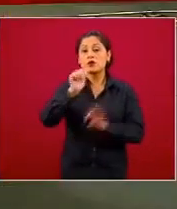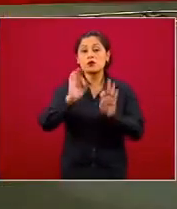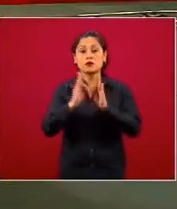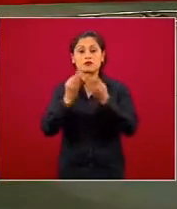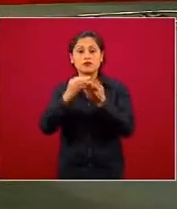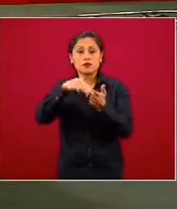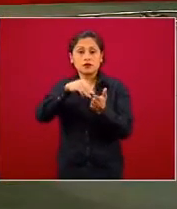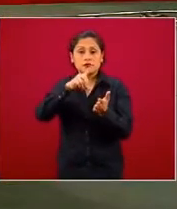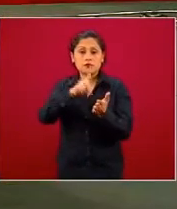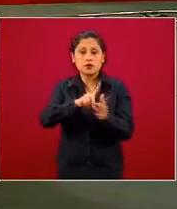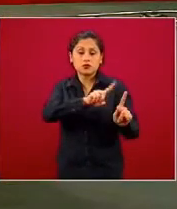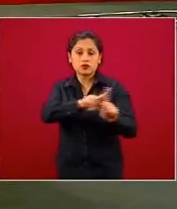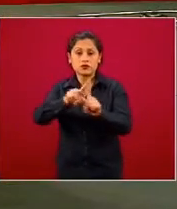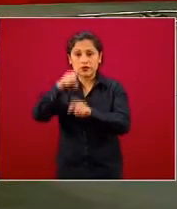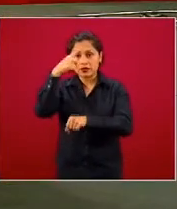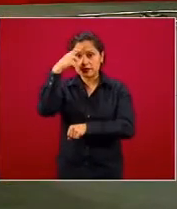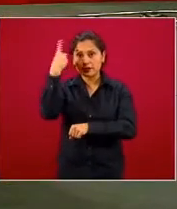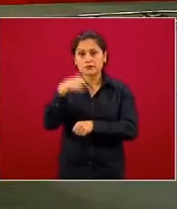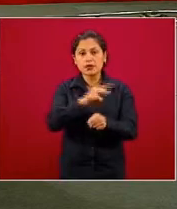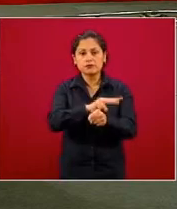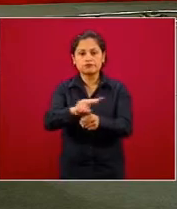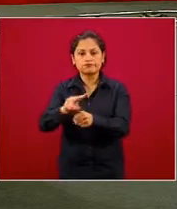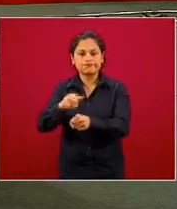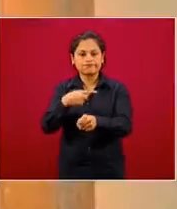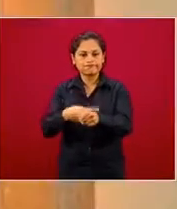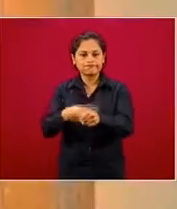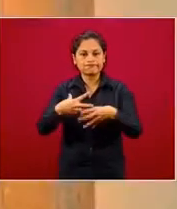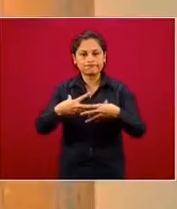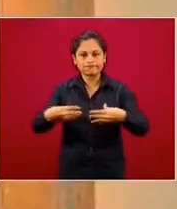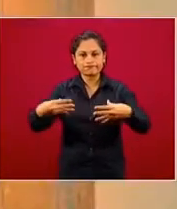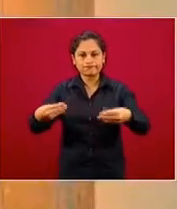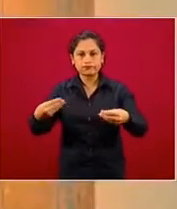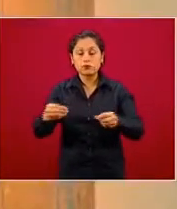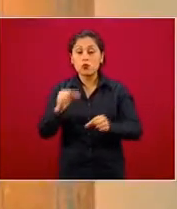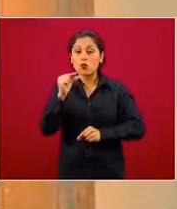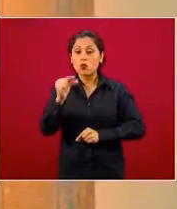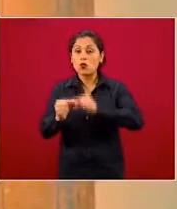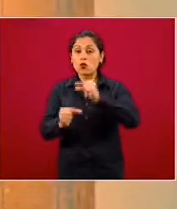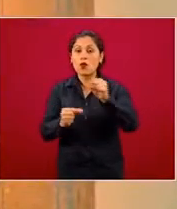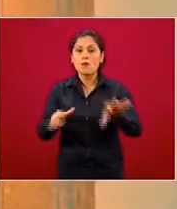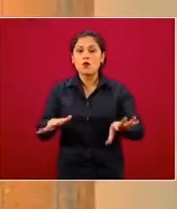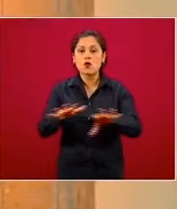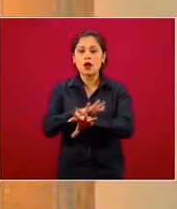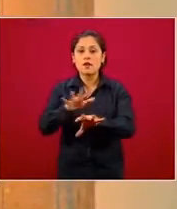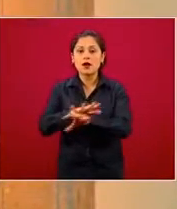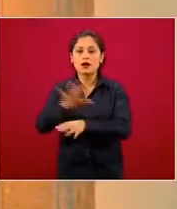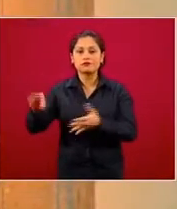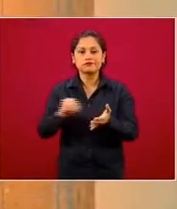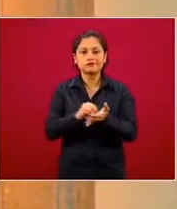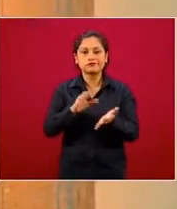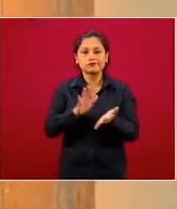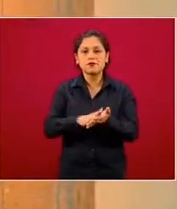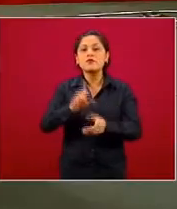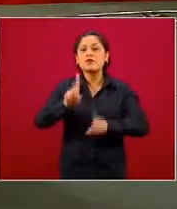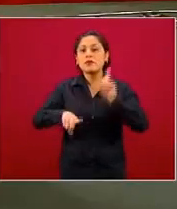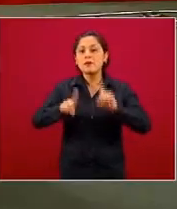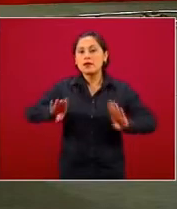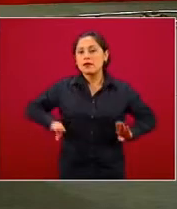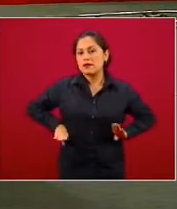mean. And we also have to interpret these results to understand what they mean for Mexico. Let's focus